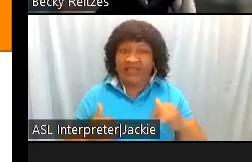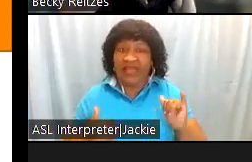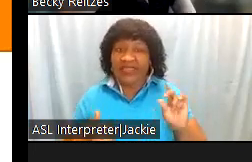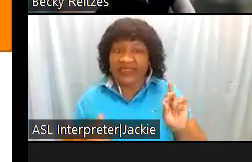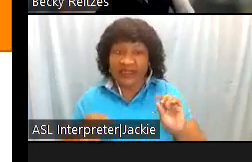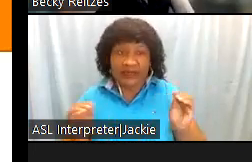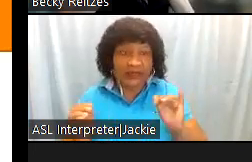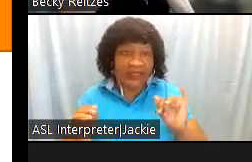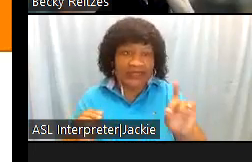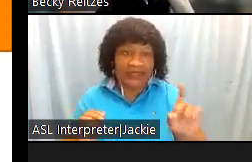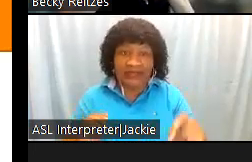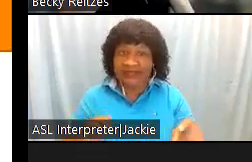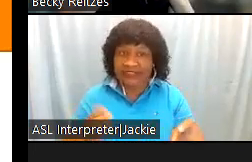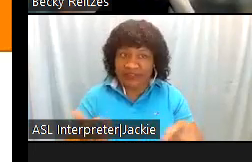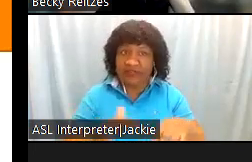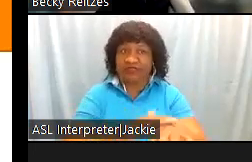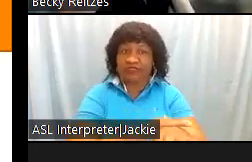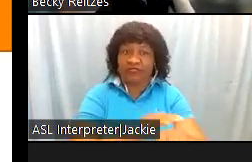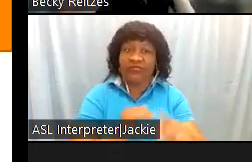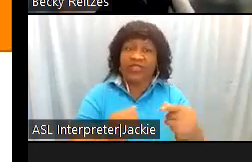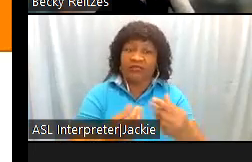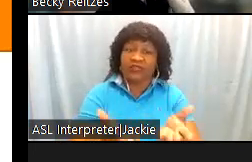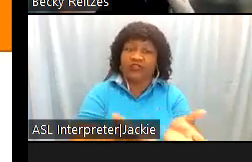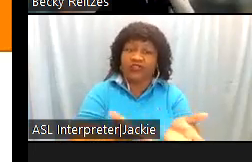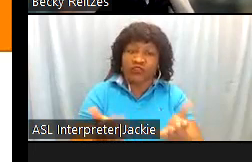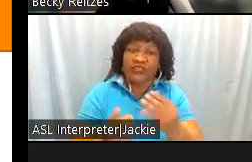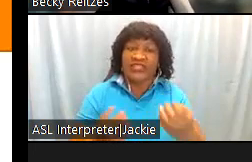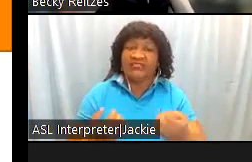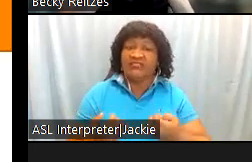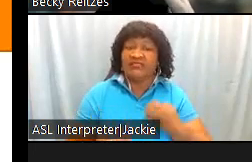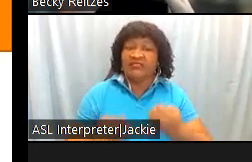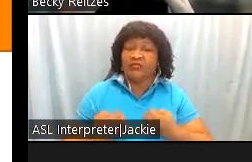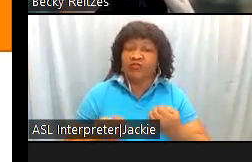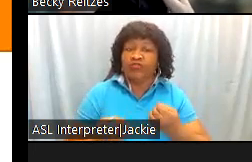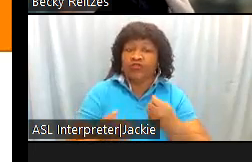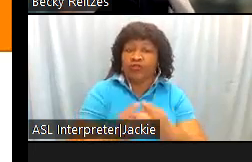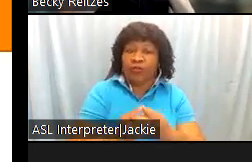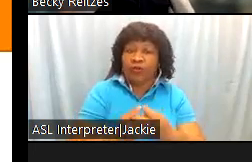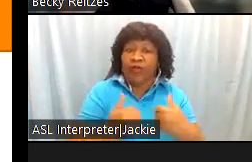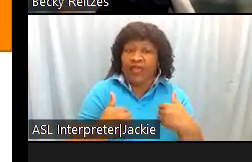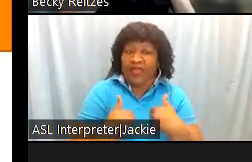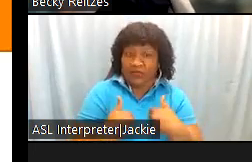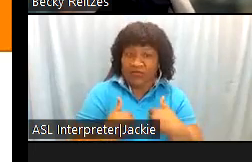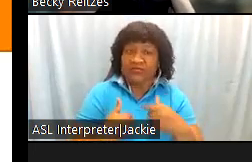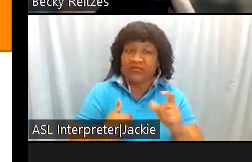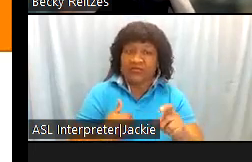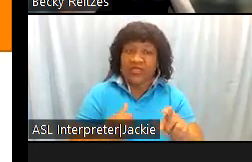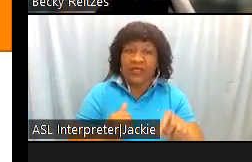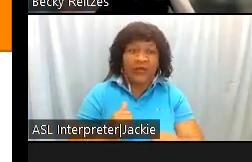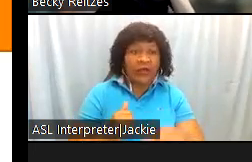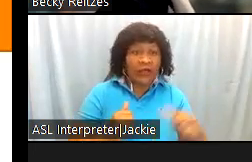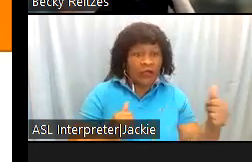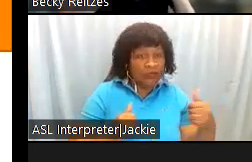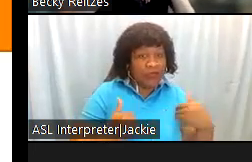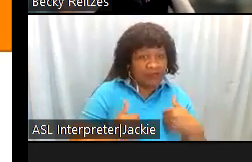ID. And then service and emotional support animals are welcome, but other animals are not able to